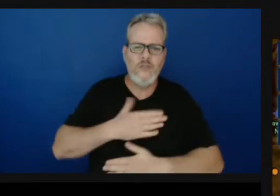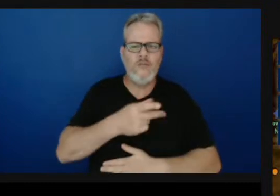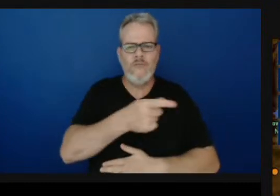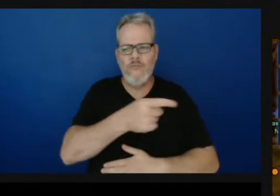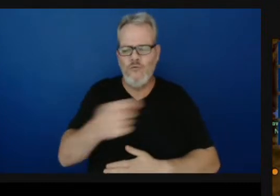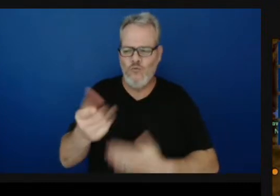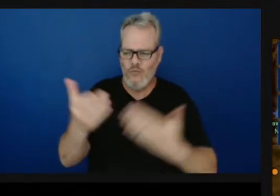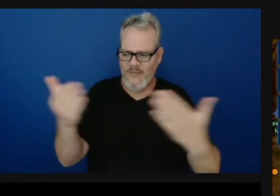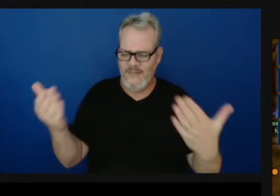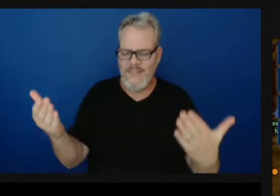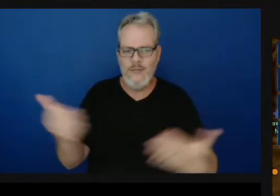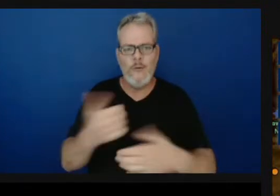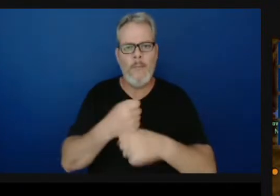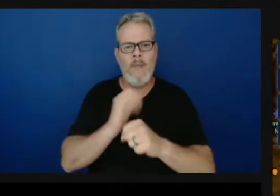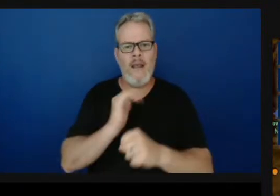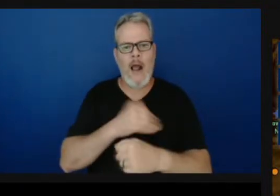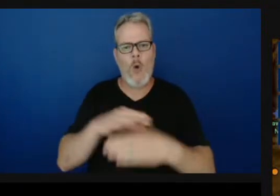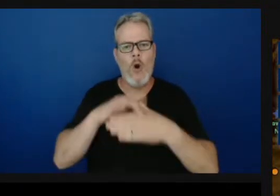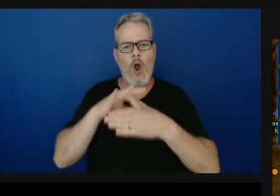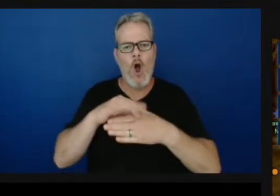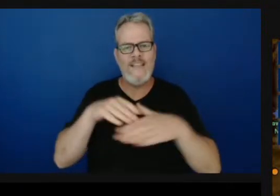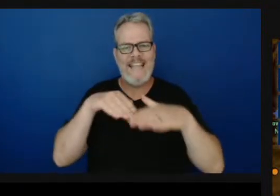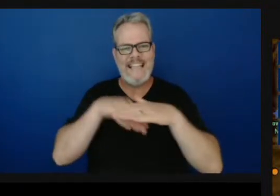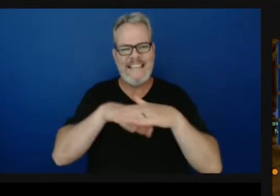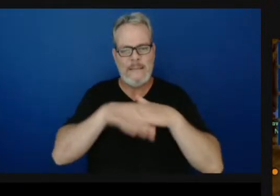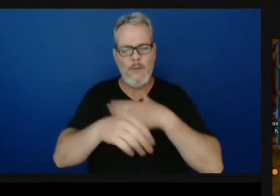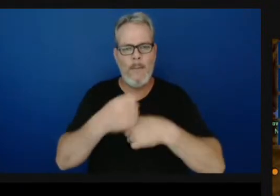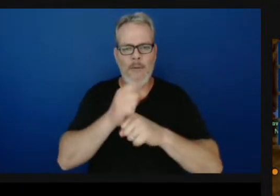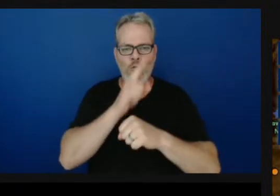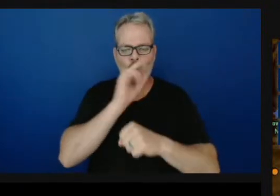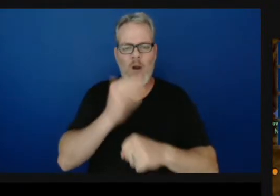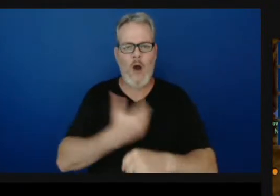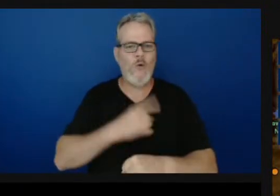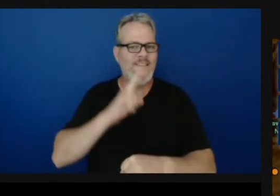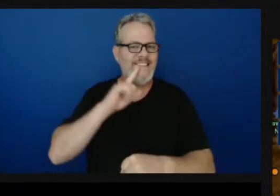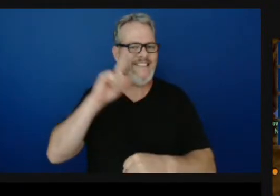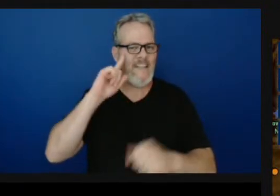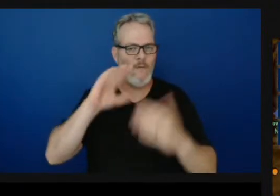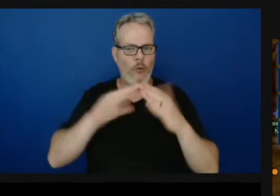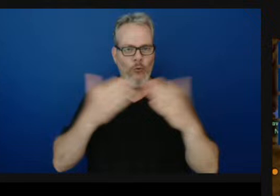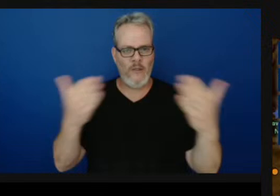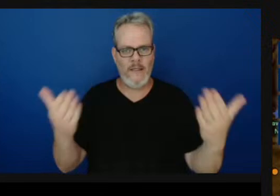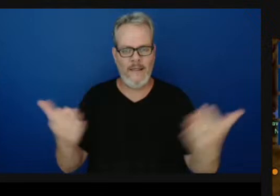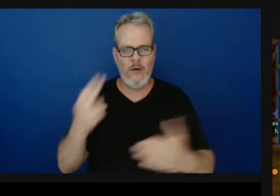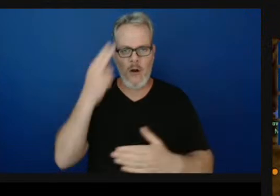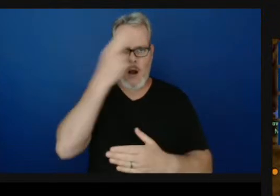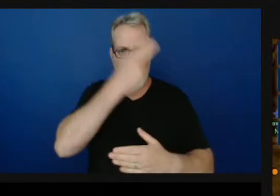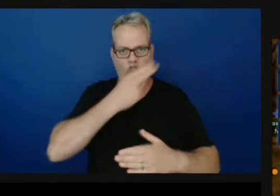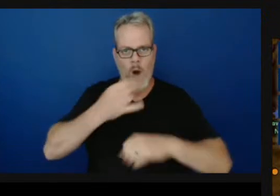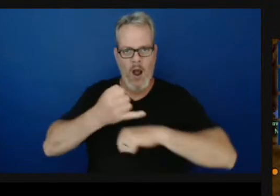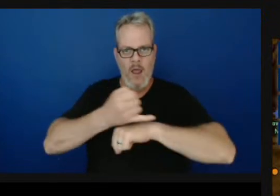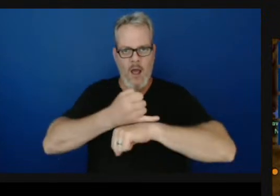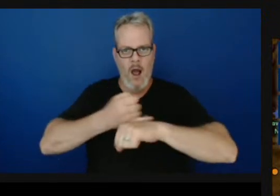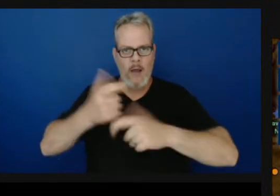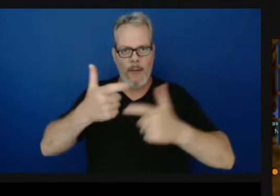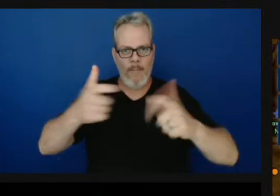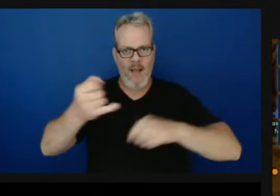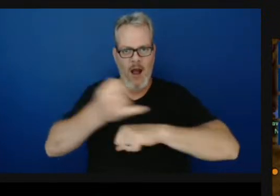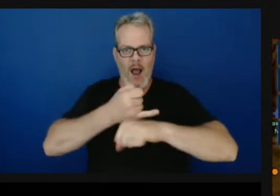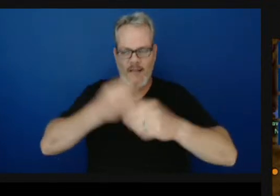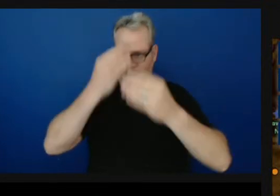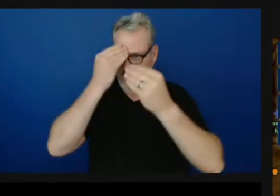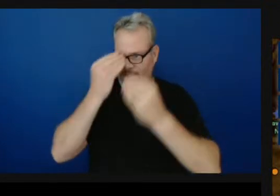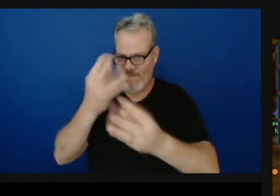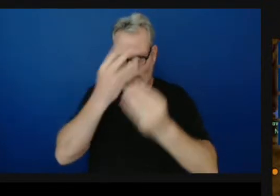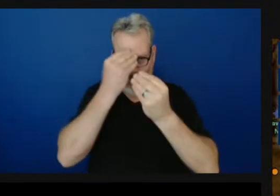wider audience, making sure the deaf community on Hawaii Island is also informed and prepared for these events. Super